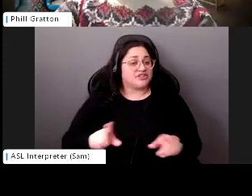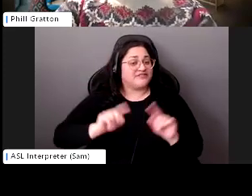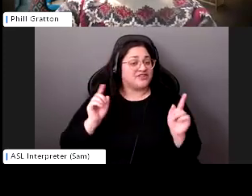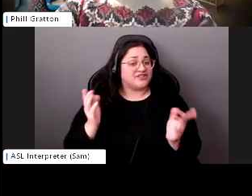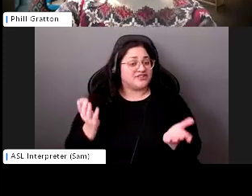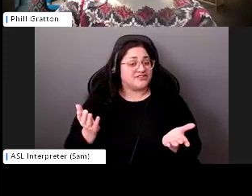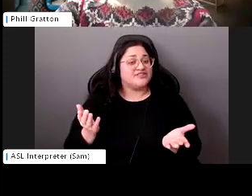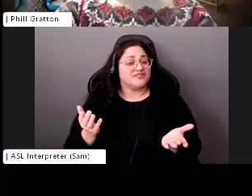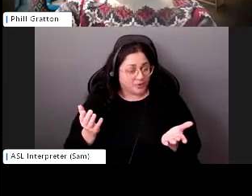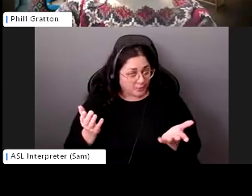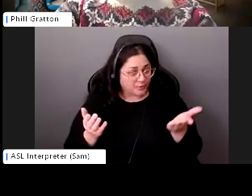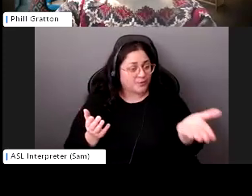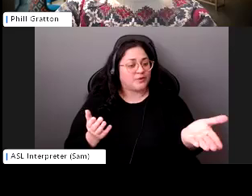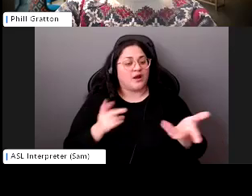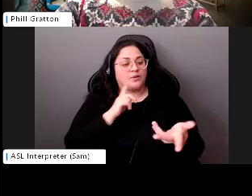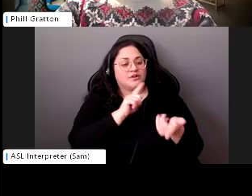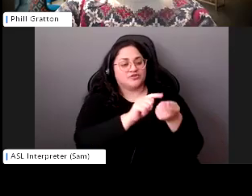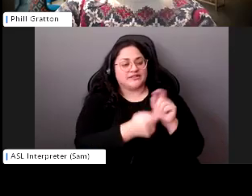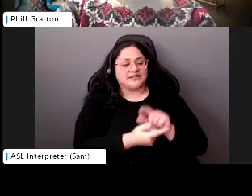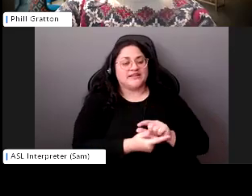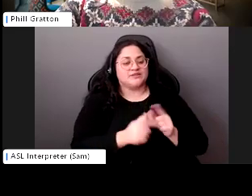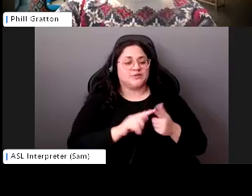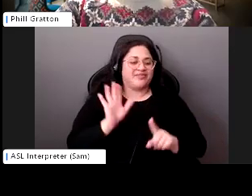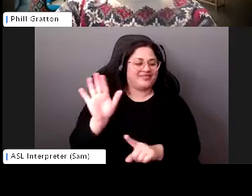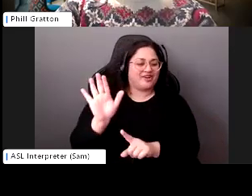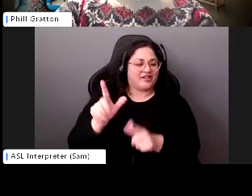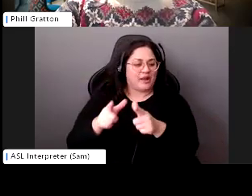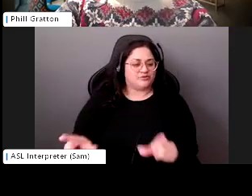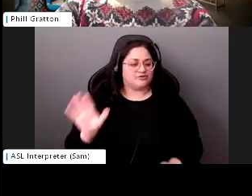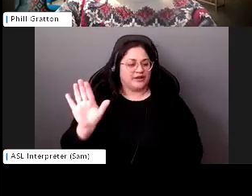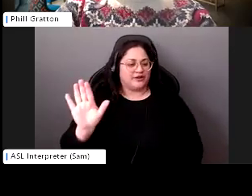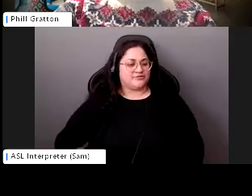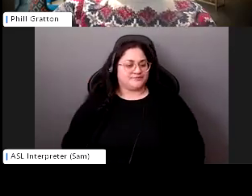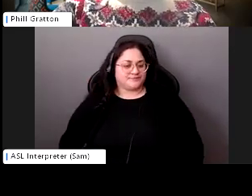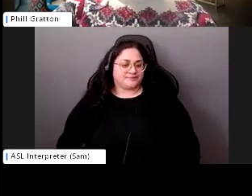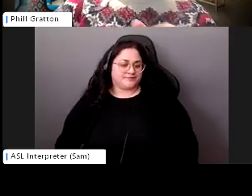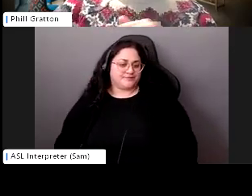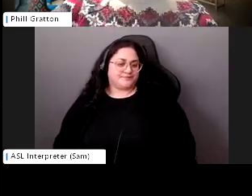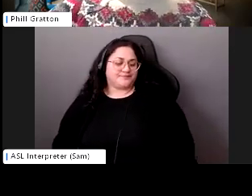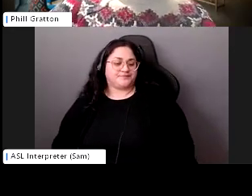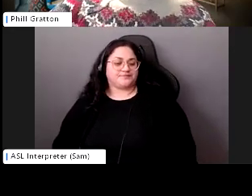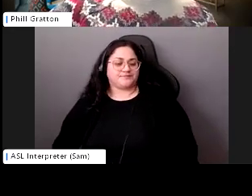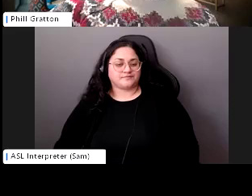great, translate it to Inuktitut, like this.